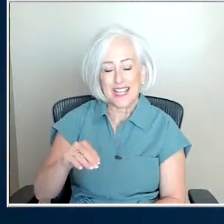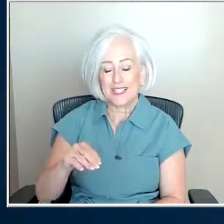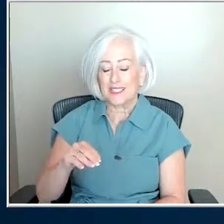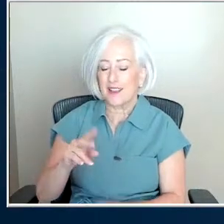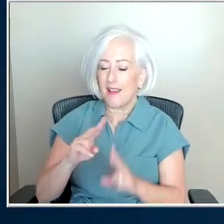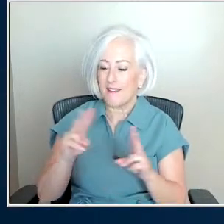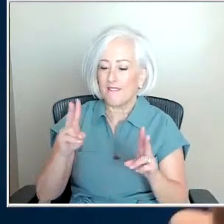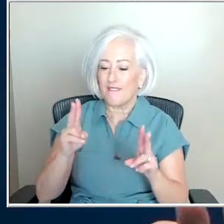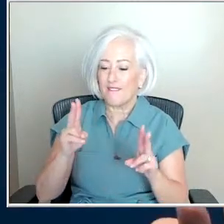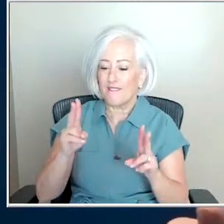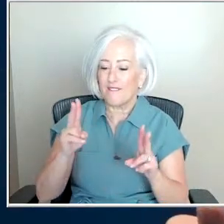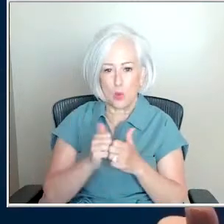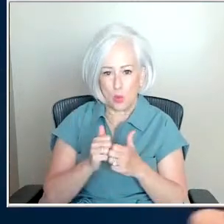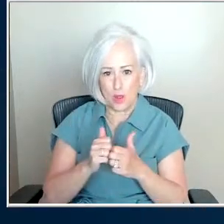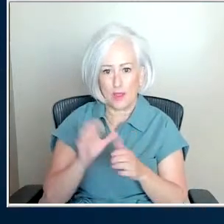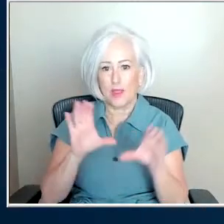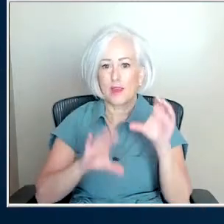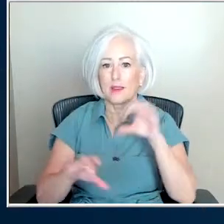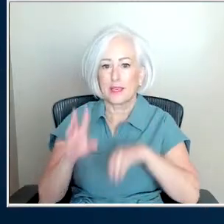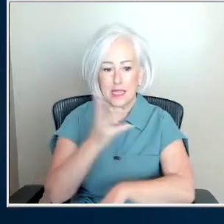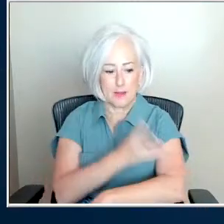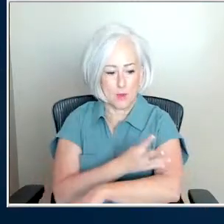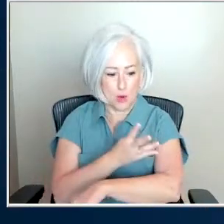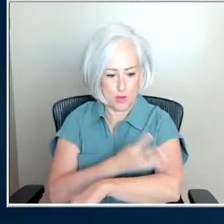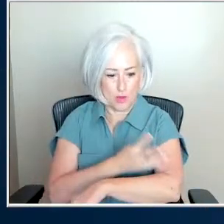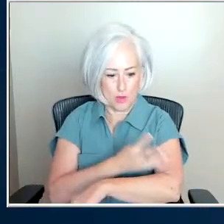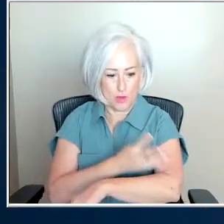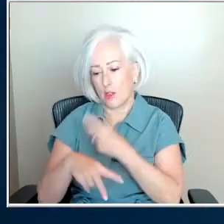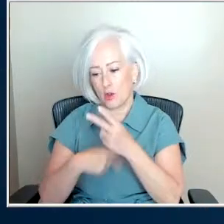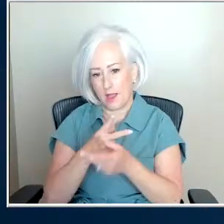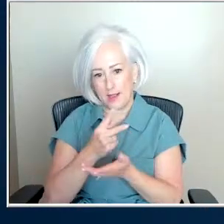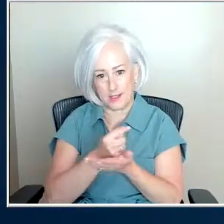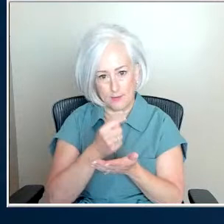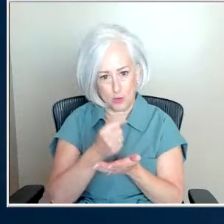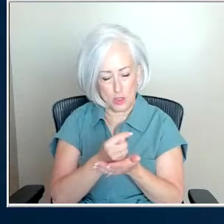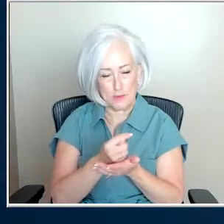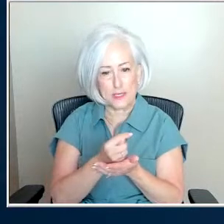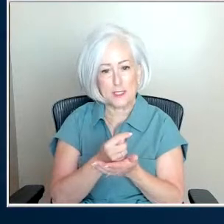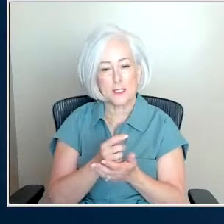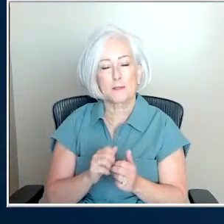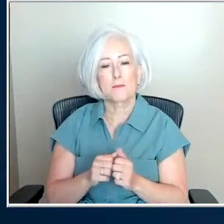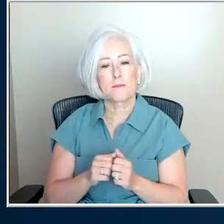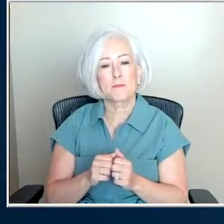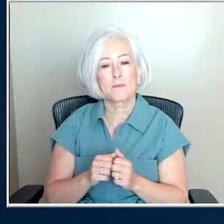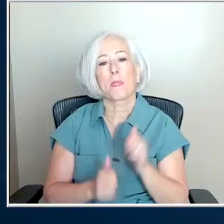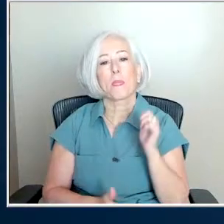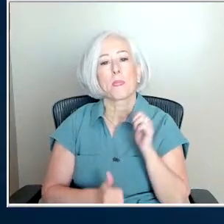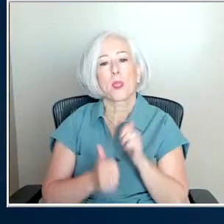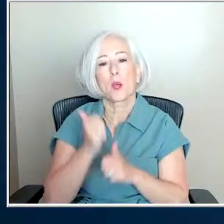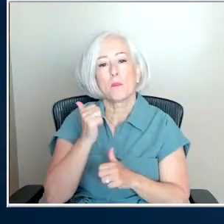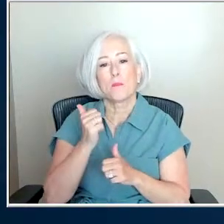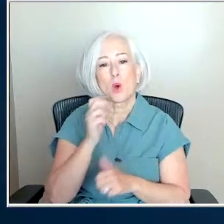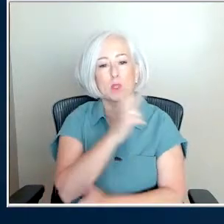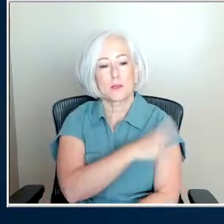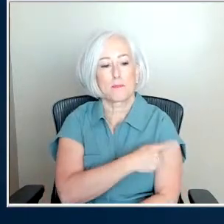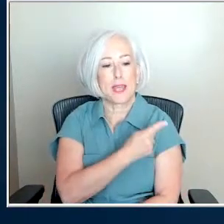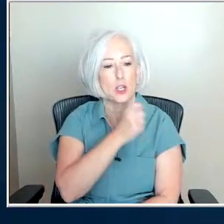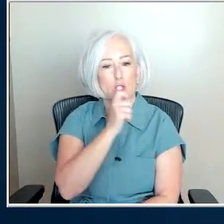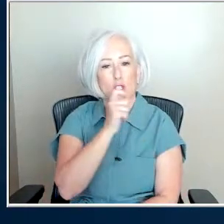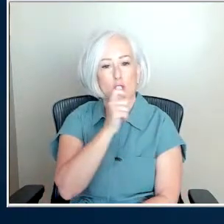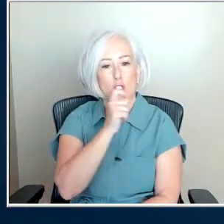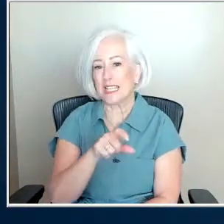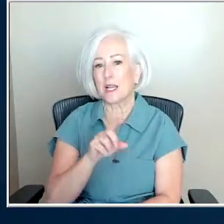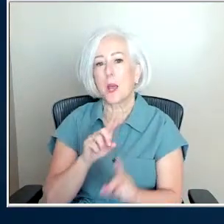and with subsequent lines of therapy. So again, most patients do not need to get to that point, but once we